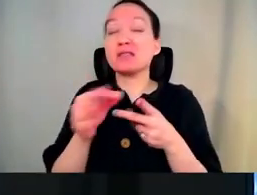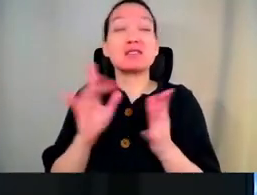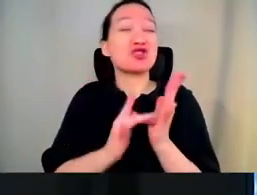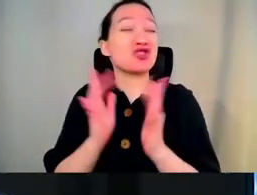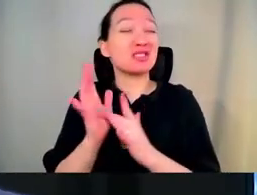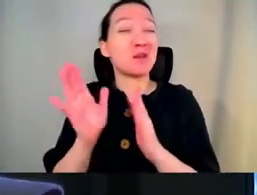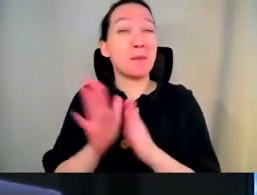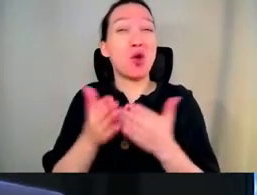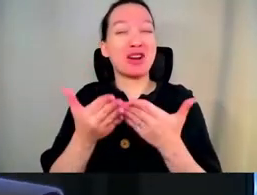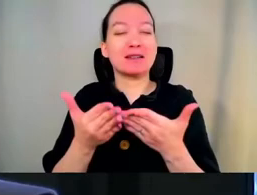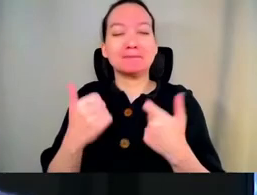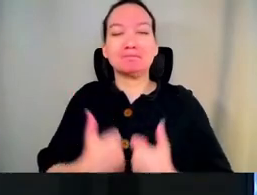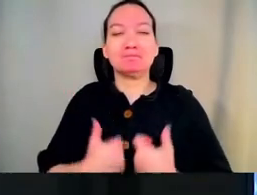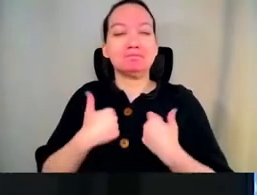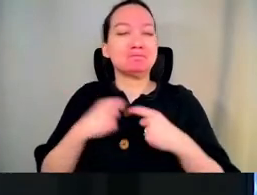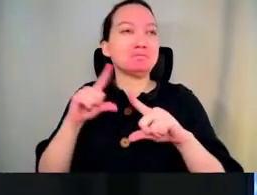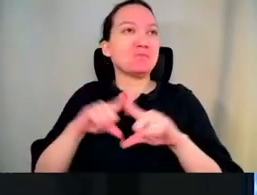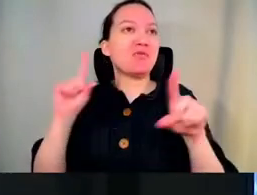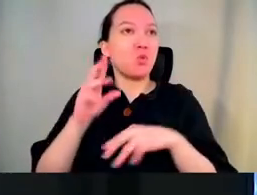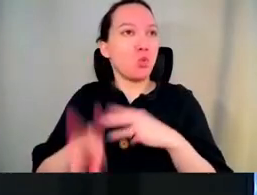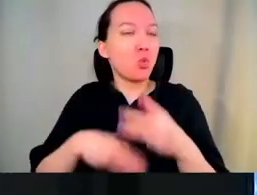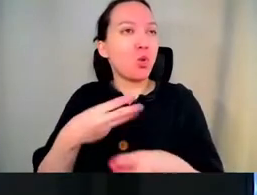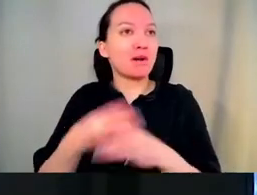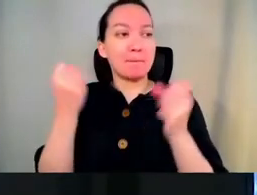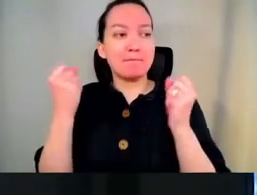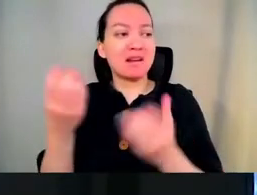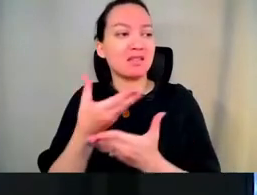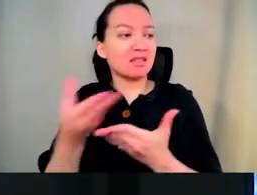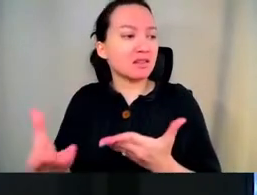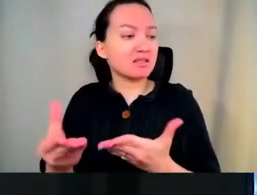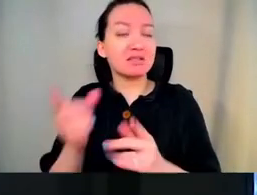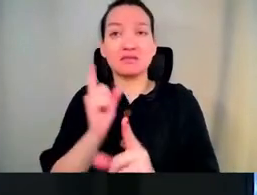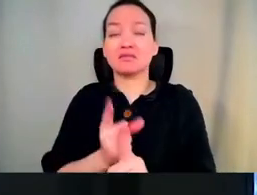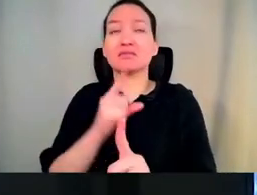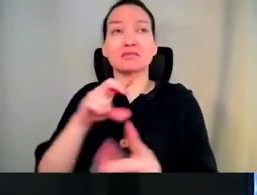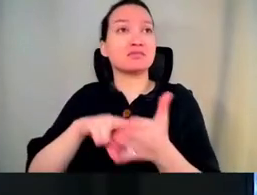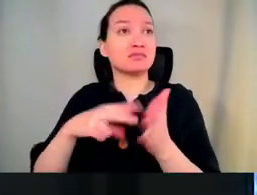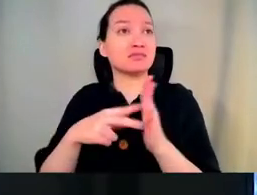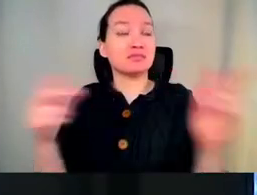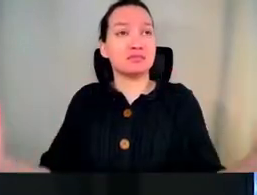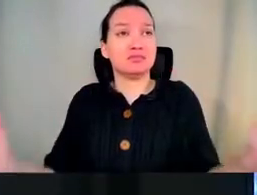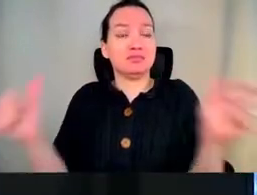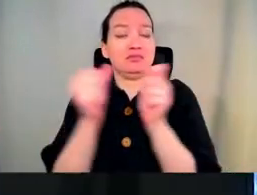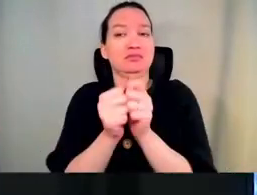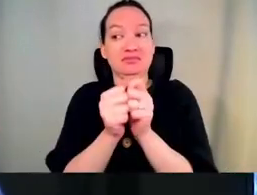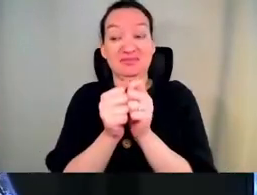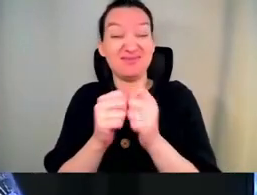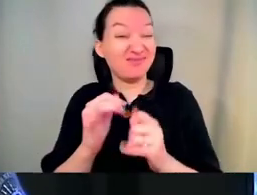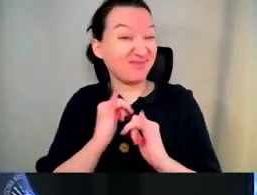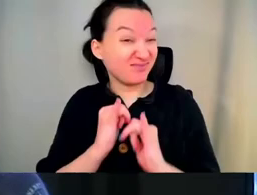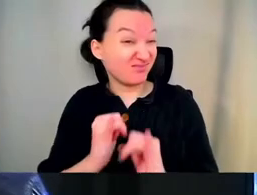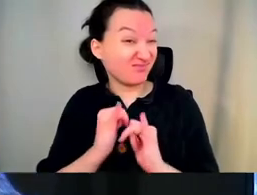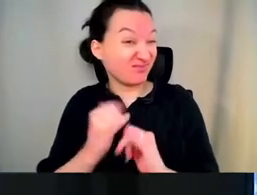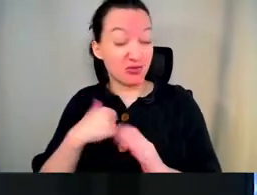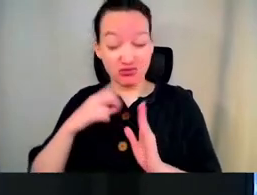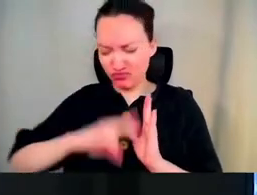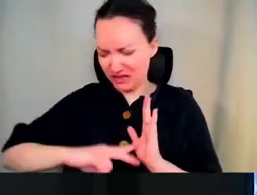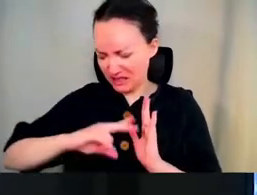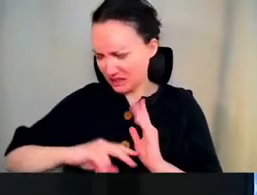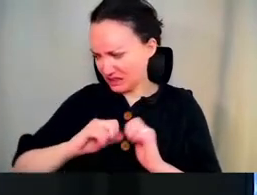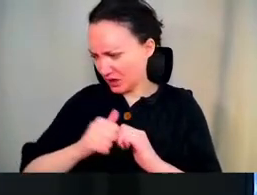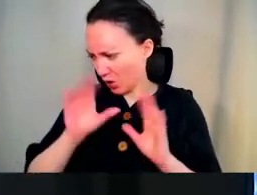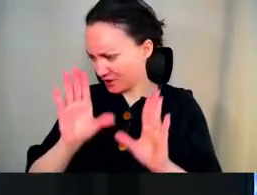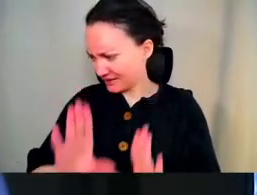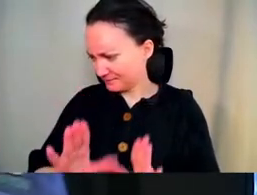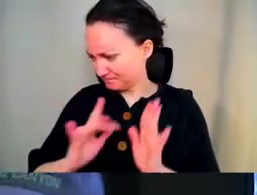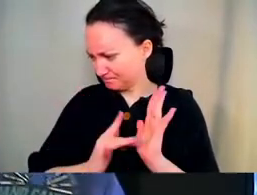Jesus lives in a very different world that says a lot of things we hold in tension with each other. So if you're like me, I was reading this, so I'm like, how awesome is